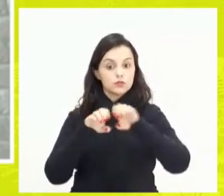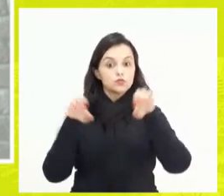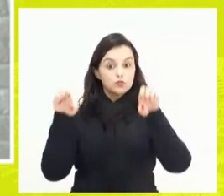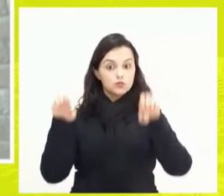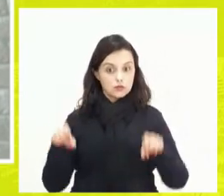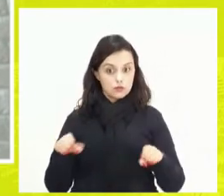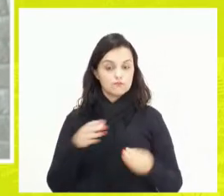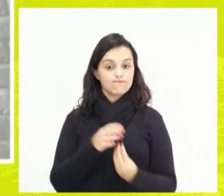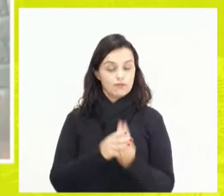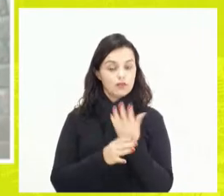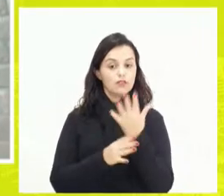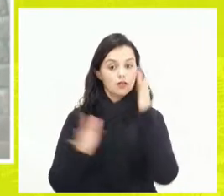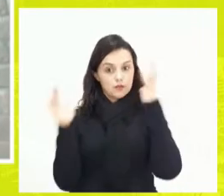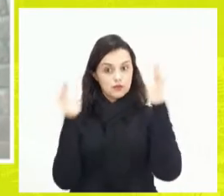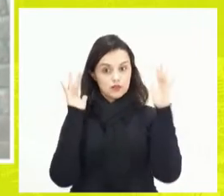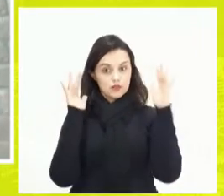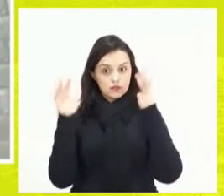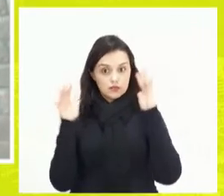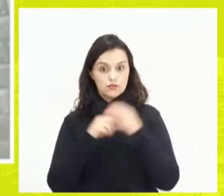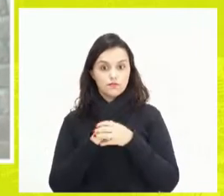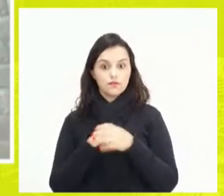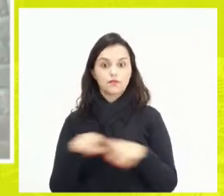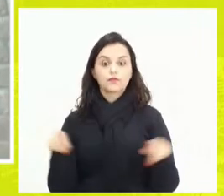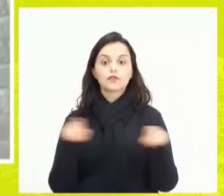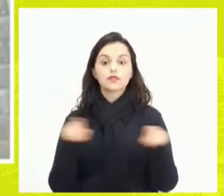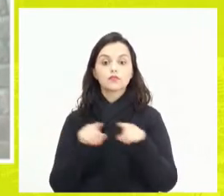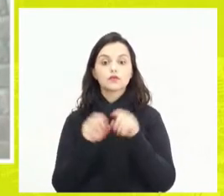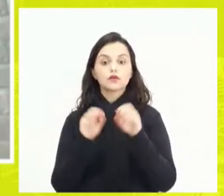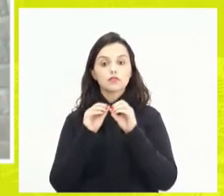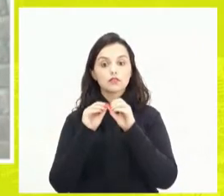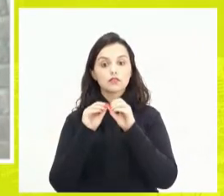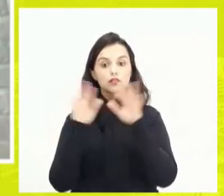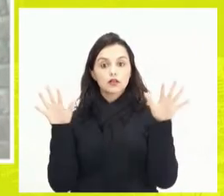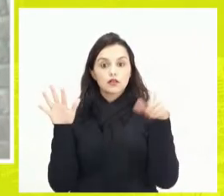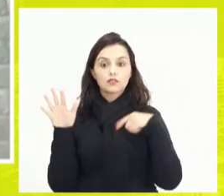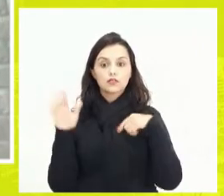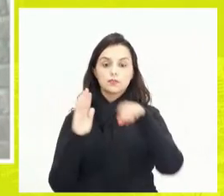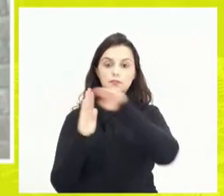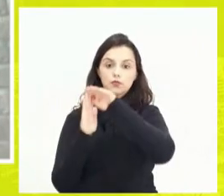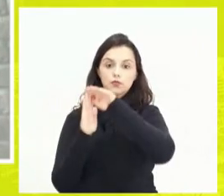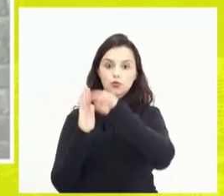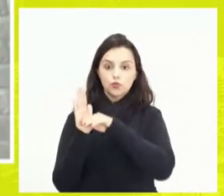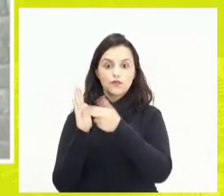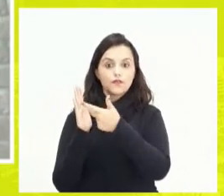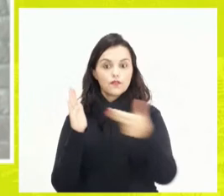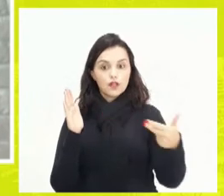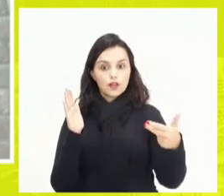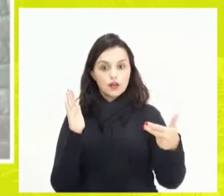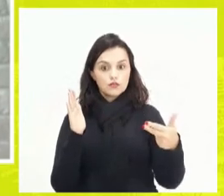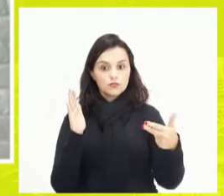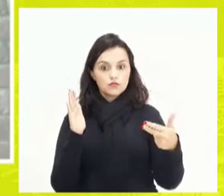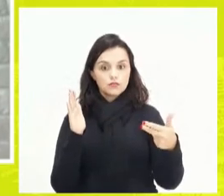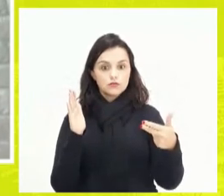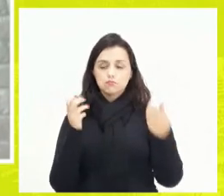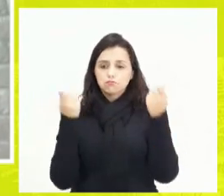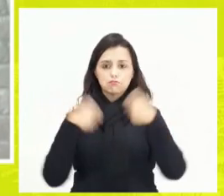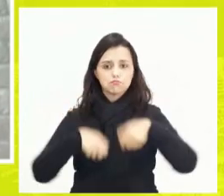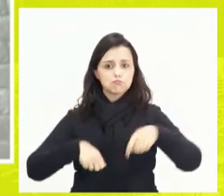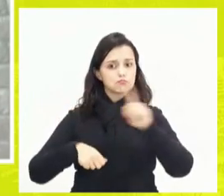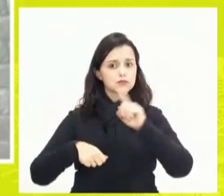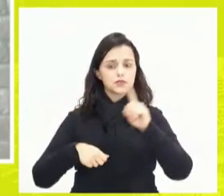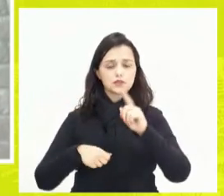structure making it really clear there are many different protocols that do not involve money